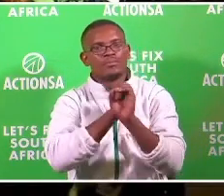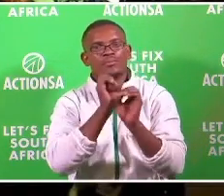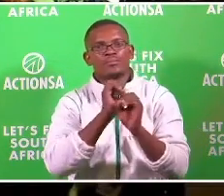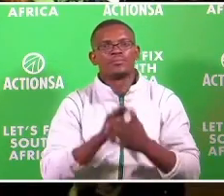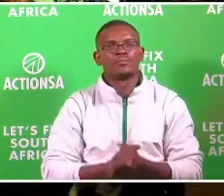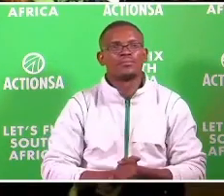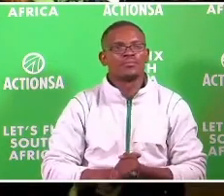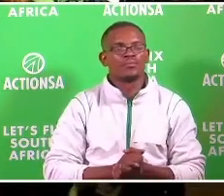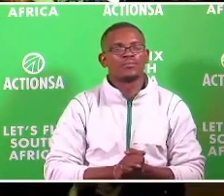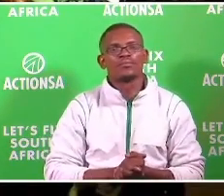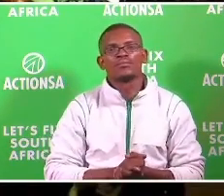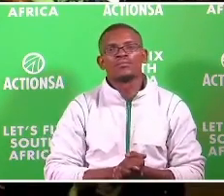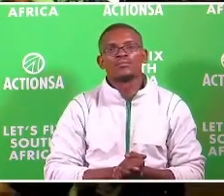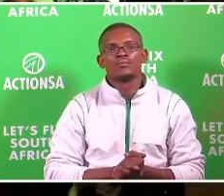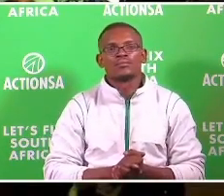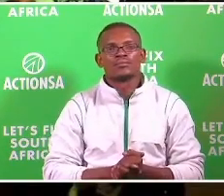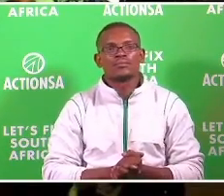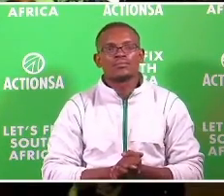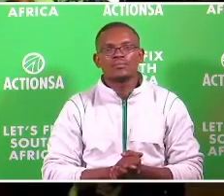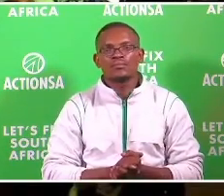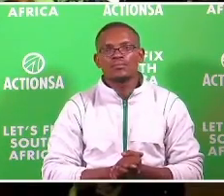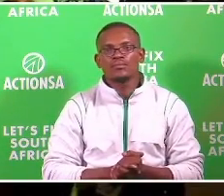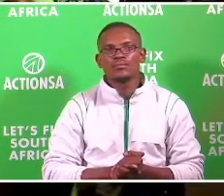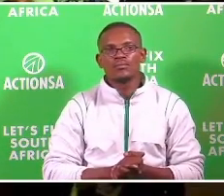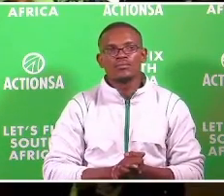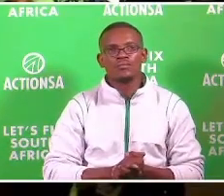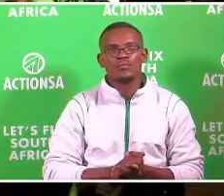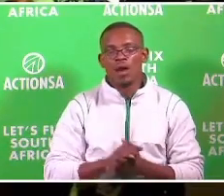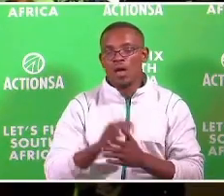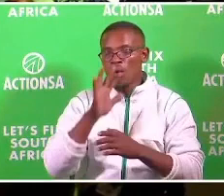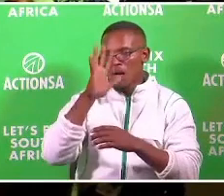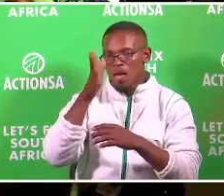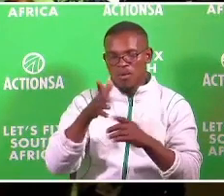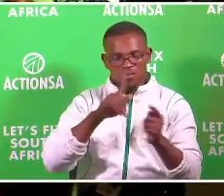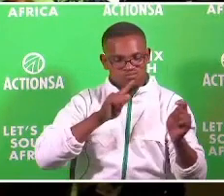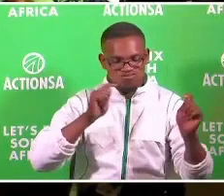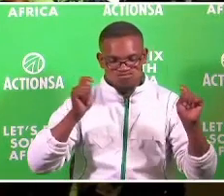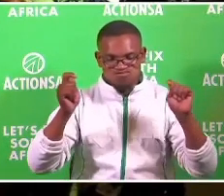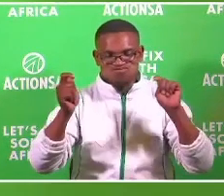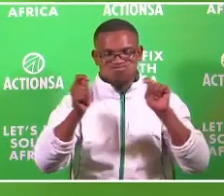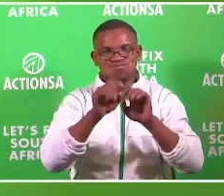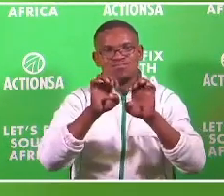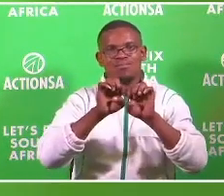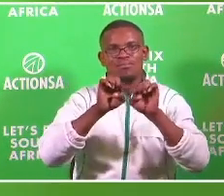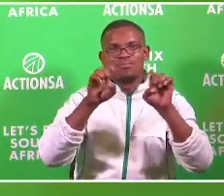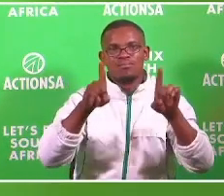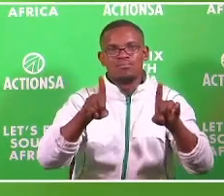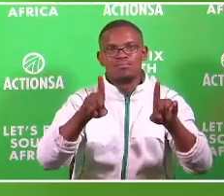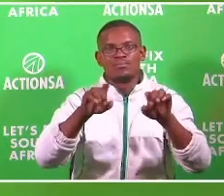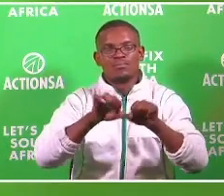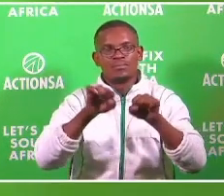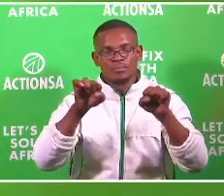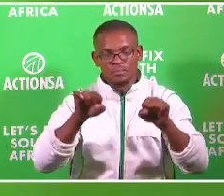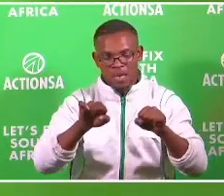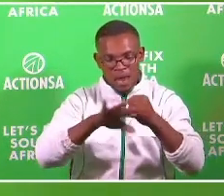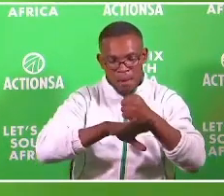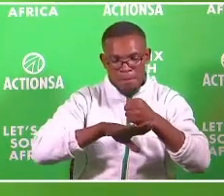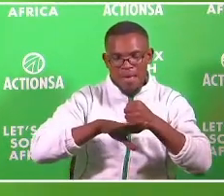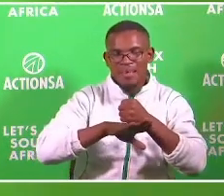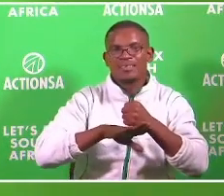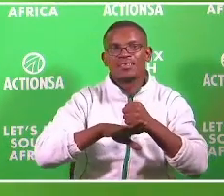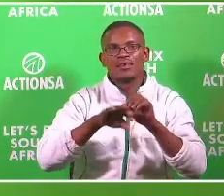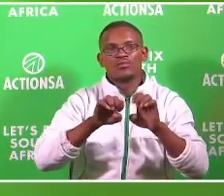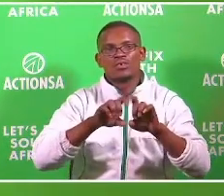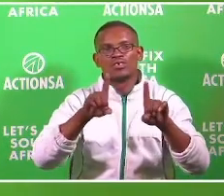We will reform education, ensuring that our basic education